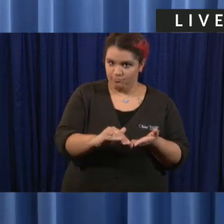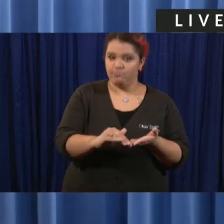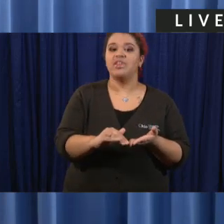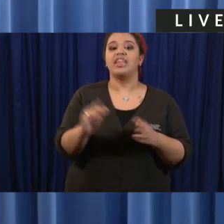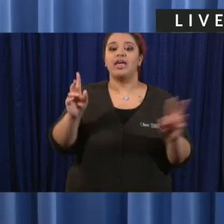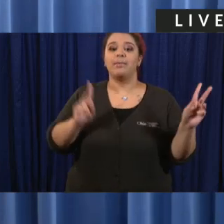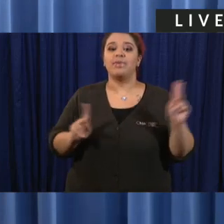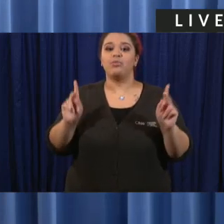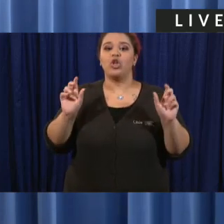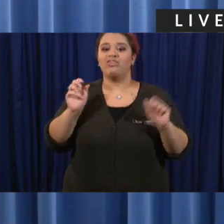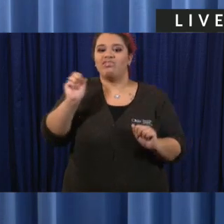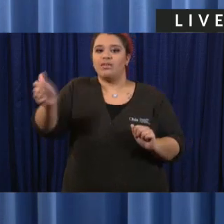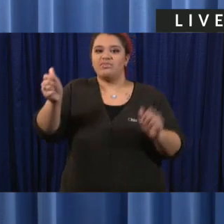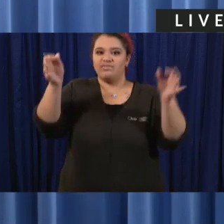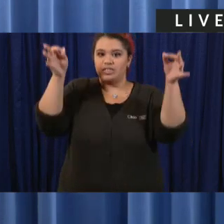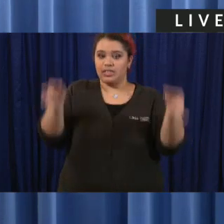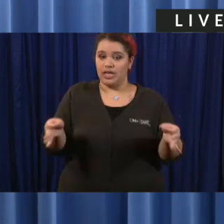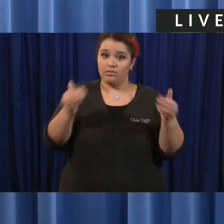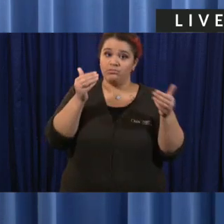reasons of conscience?